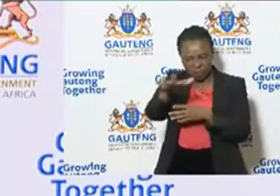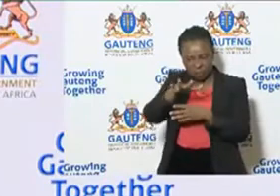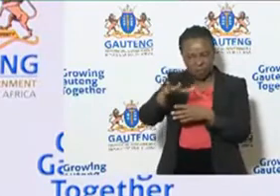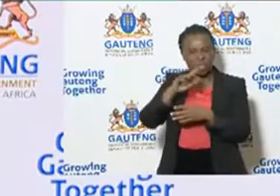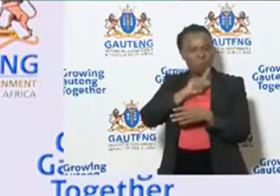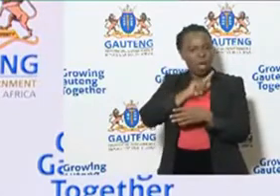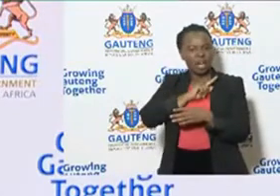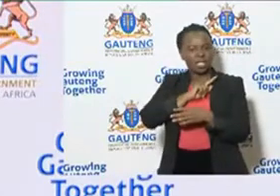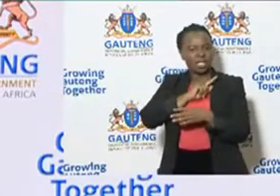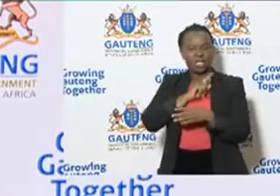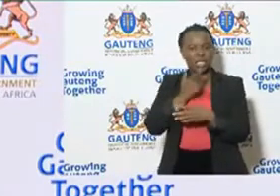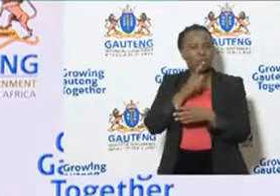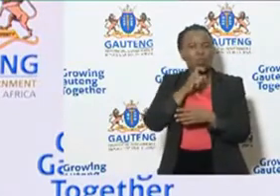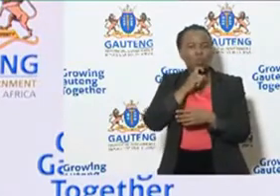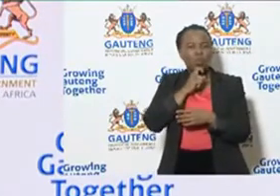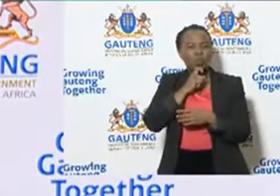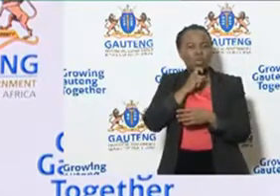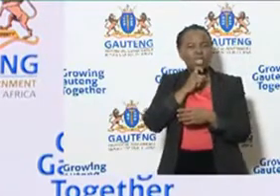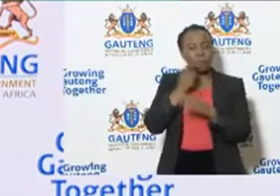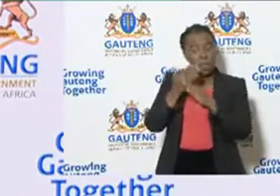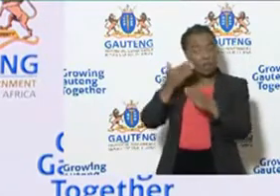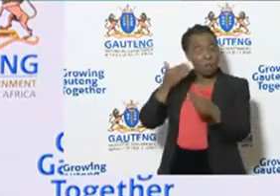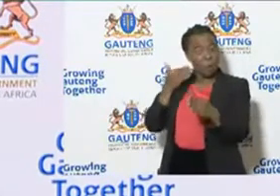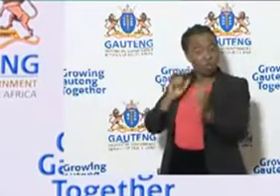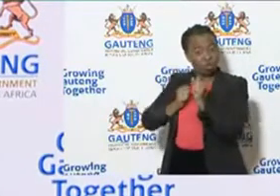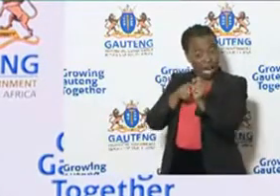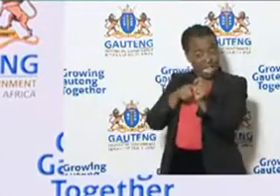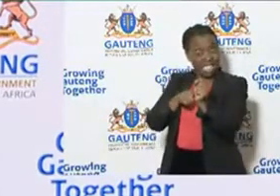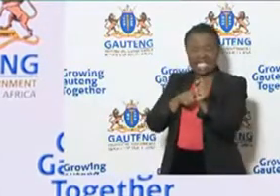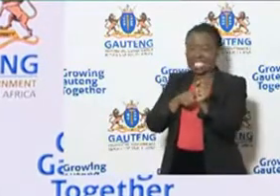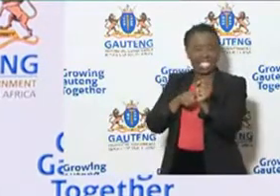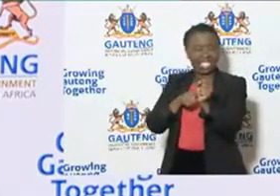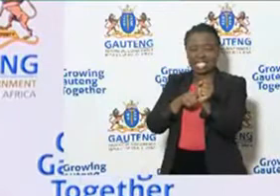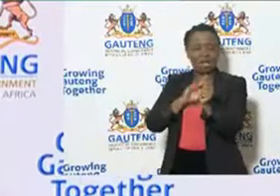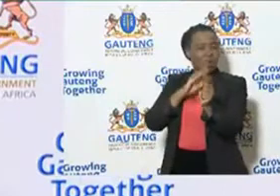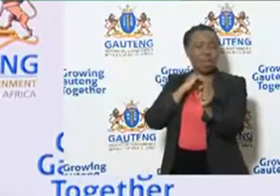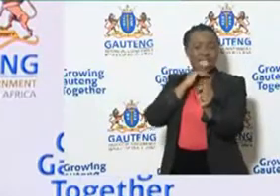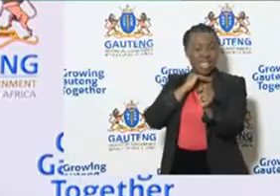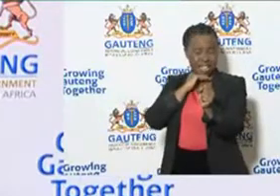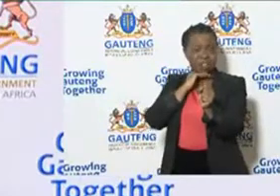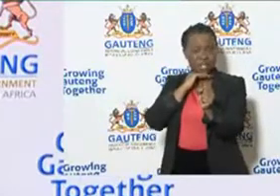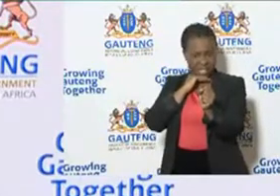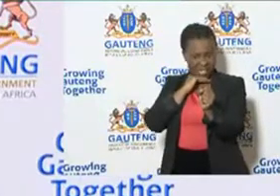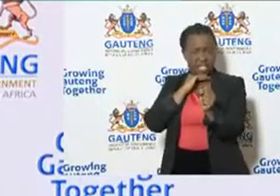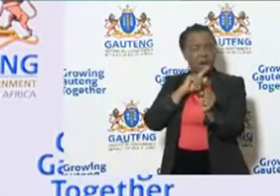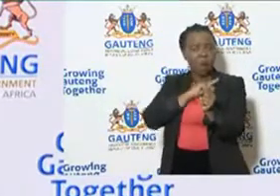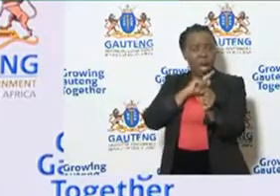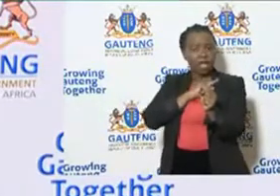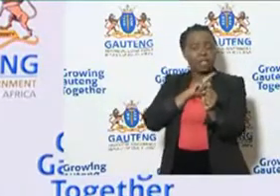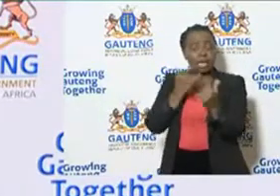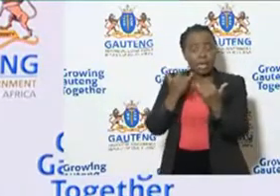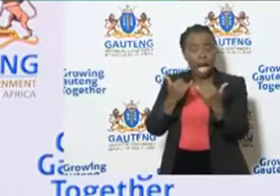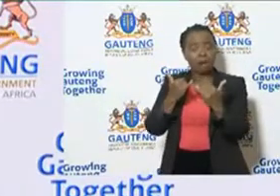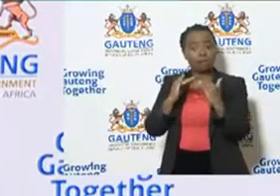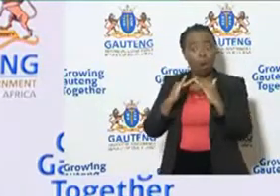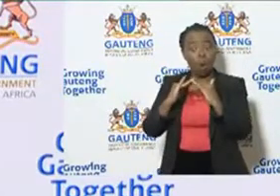cope by using the strategy we have used earlier on, where the pandemic is in the townships